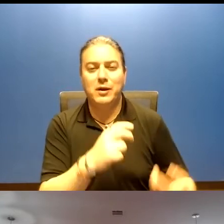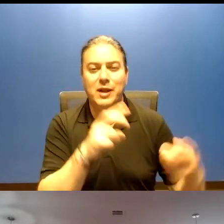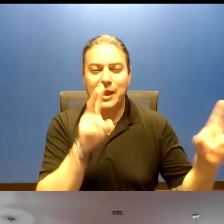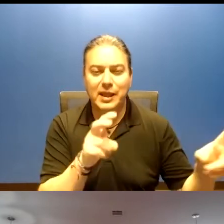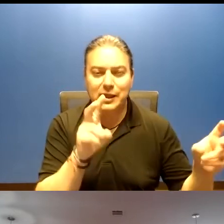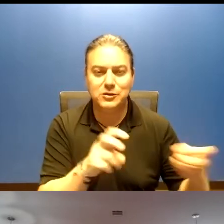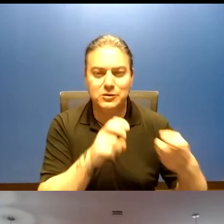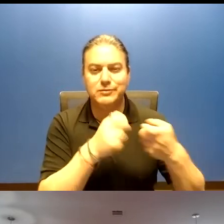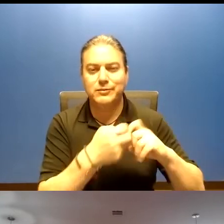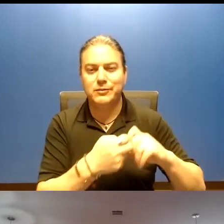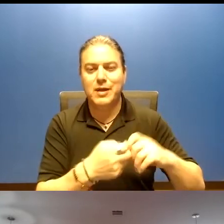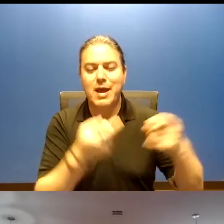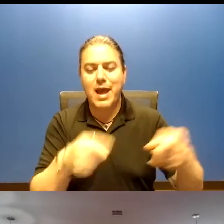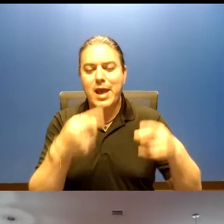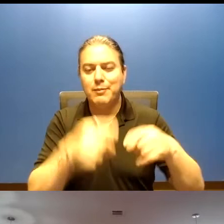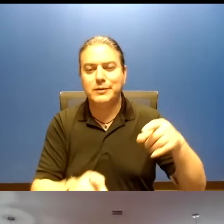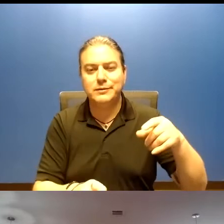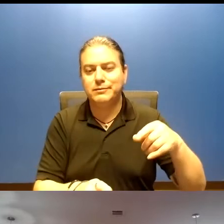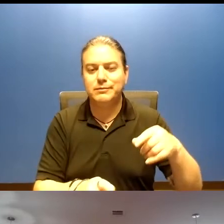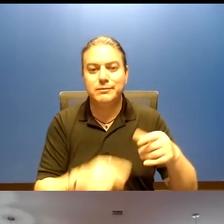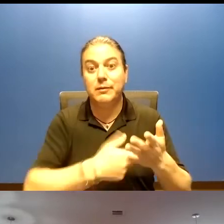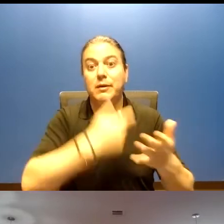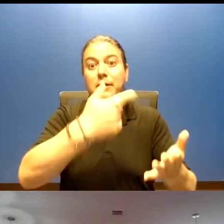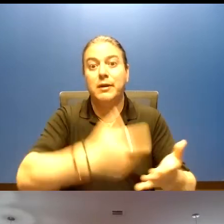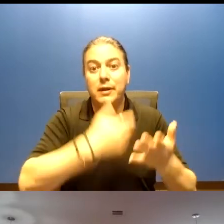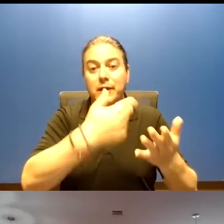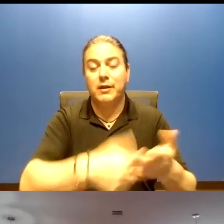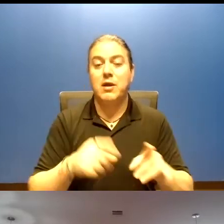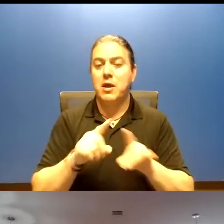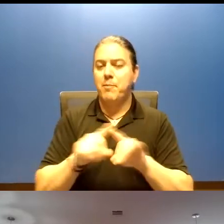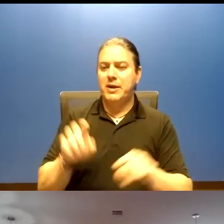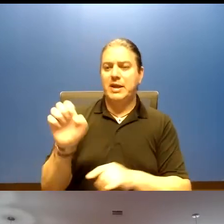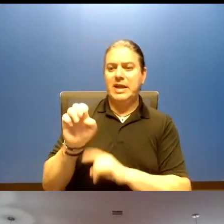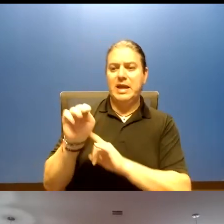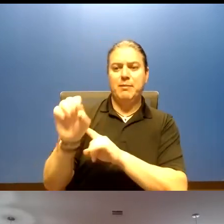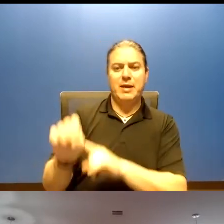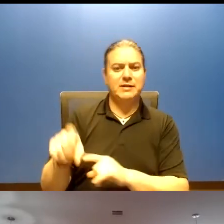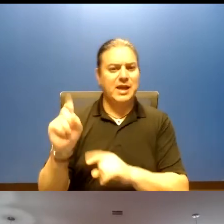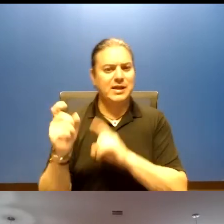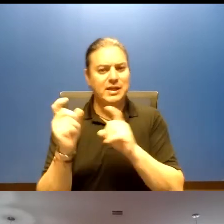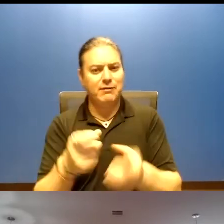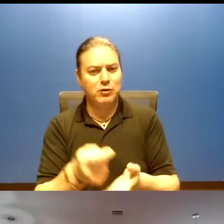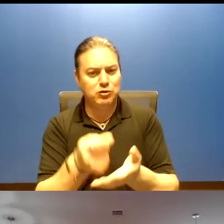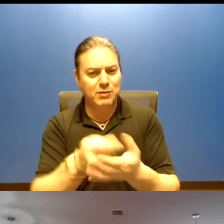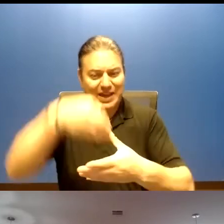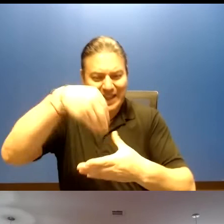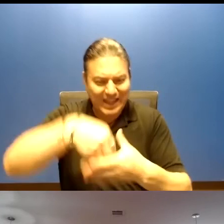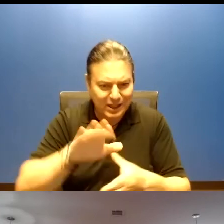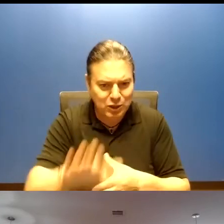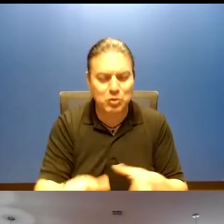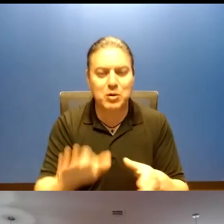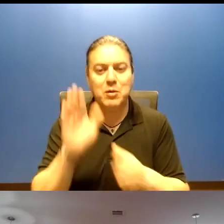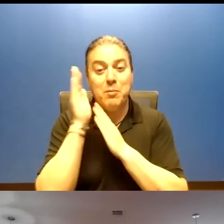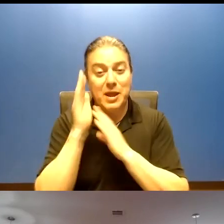EMS the first responders had to give you treatment in your bedroom and had to use,